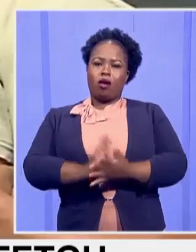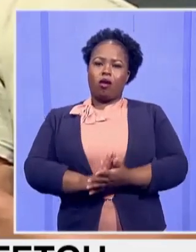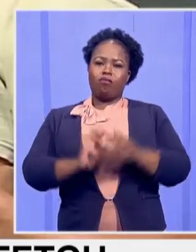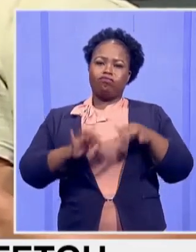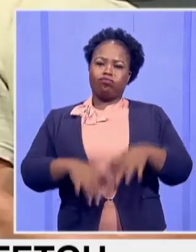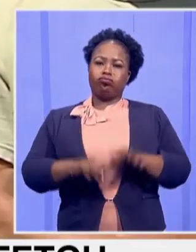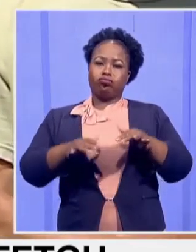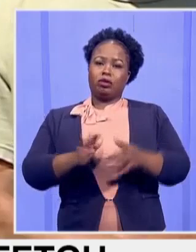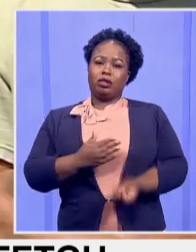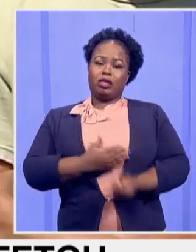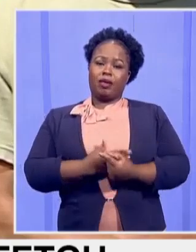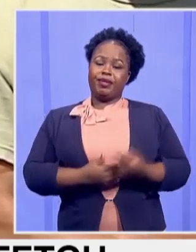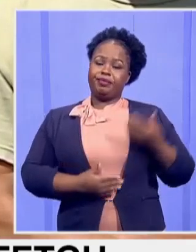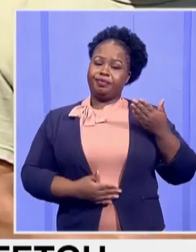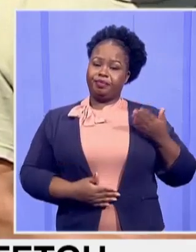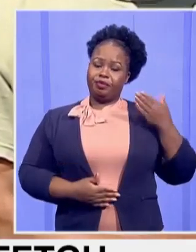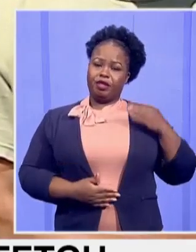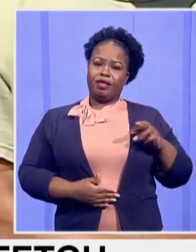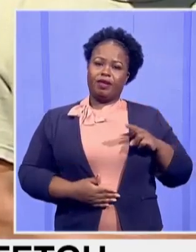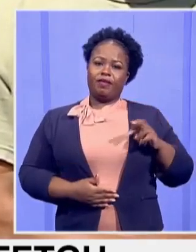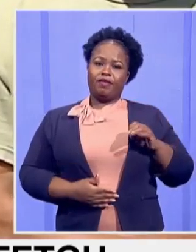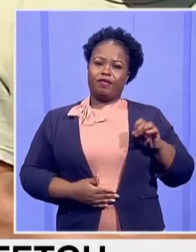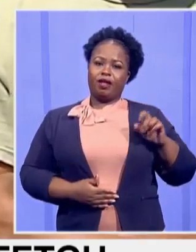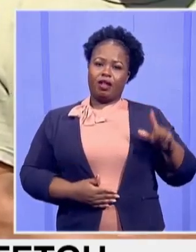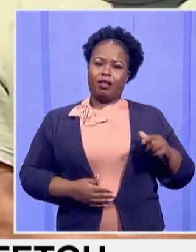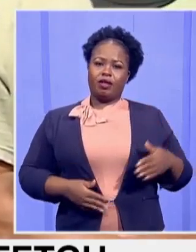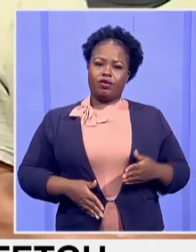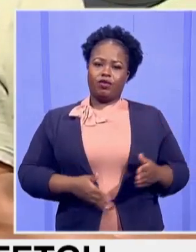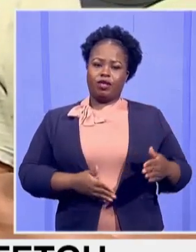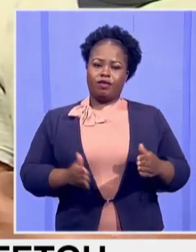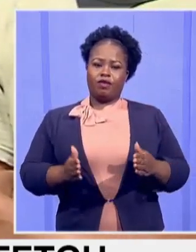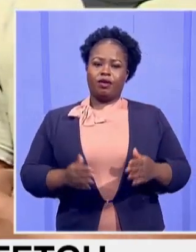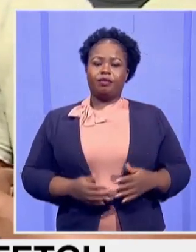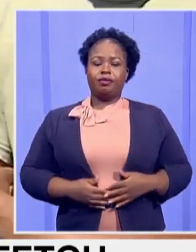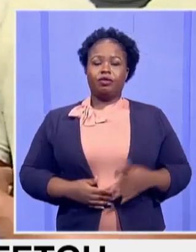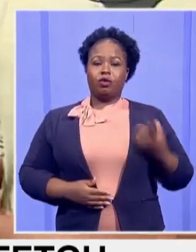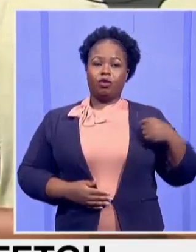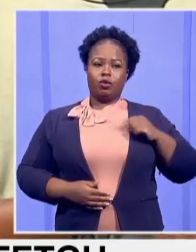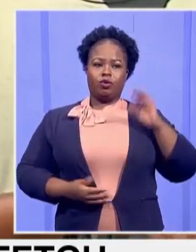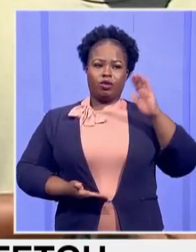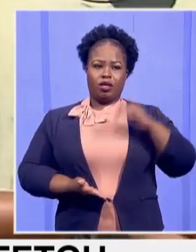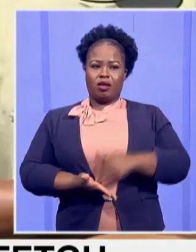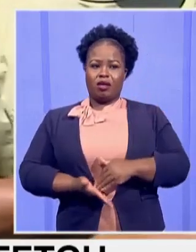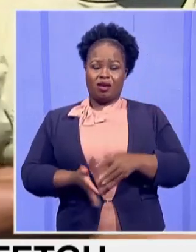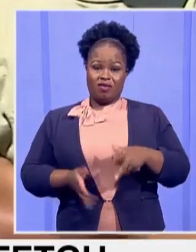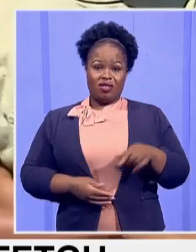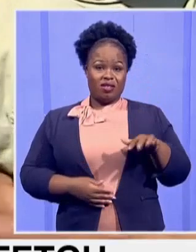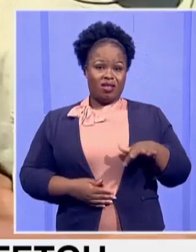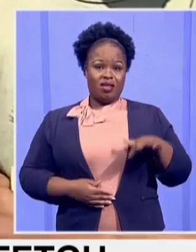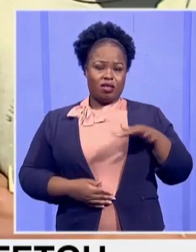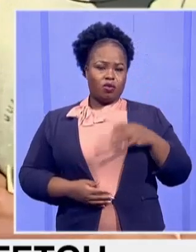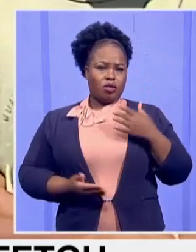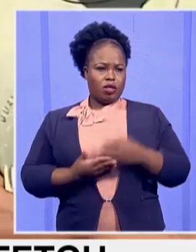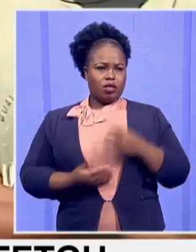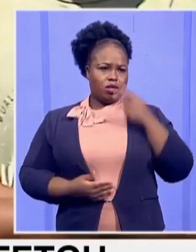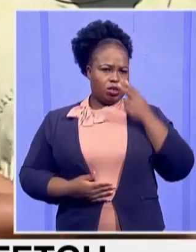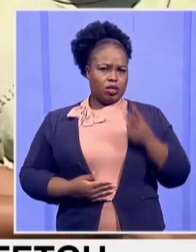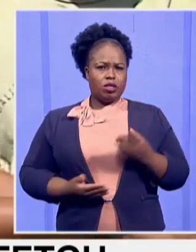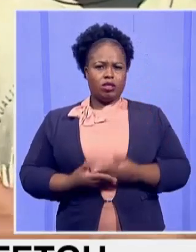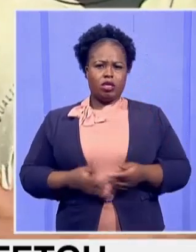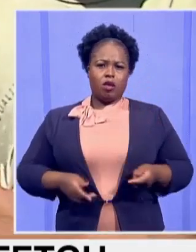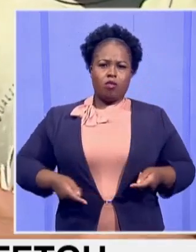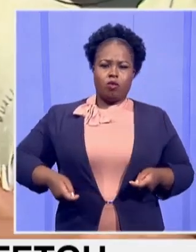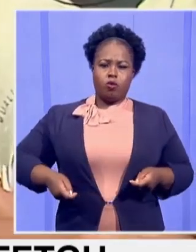in the Vaal River. Yes, when we arrived in this place here, we could see residents traveling with